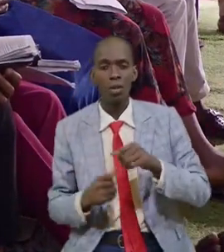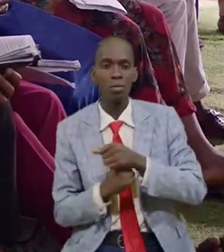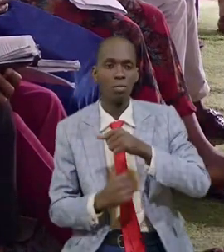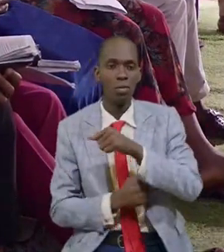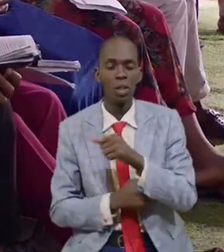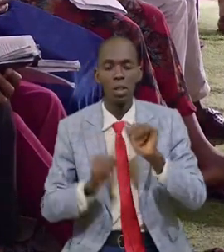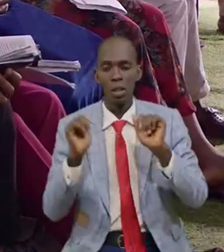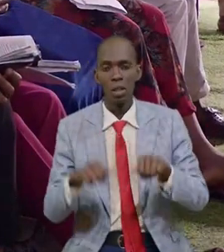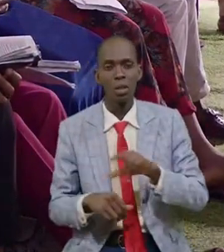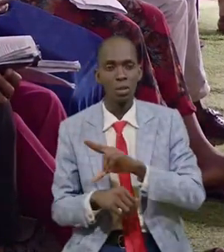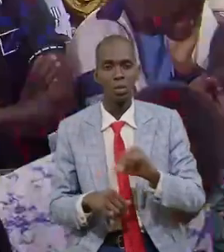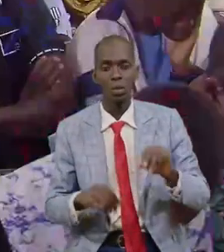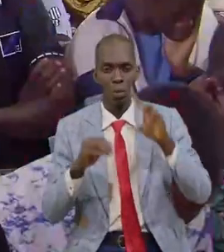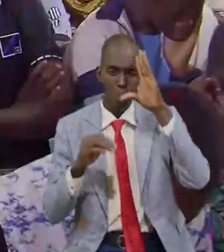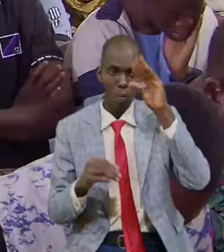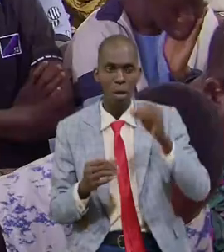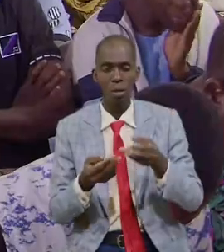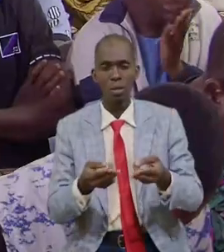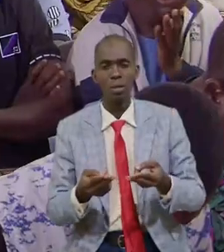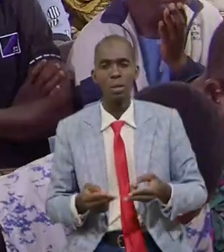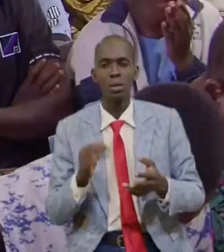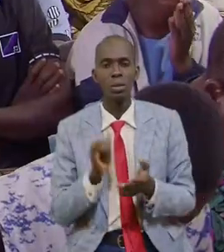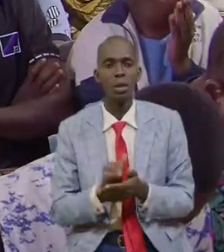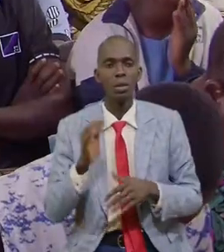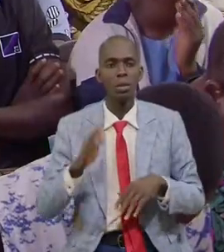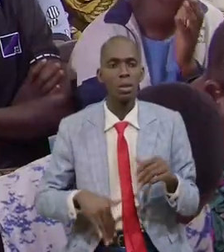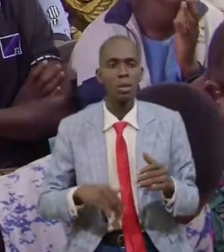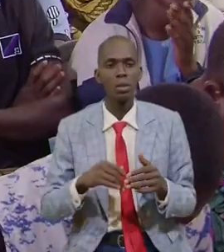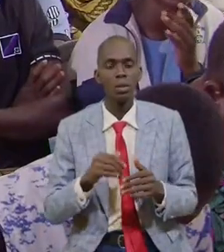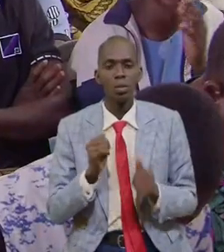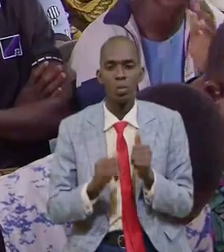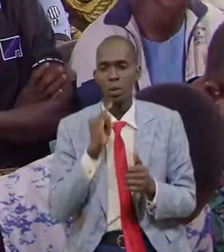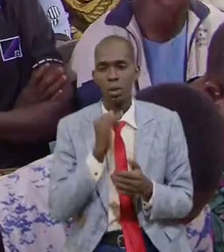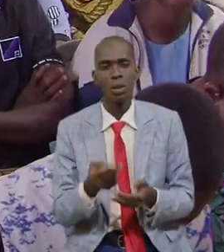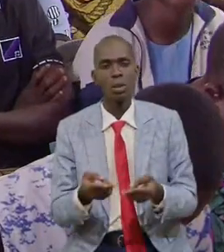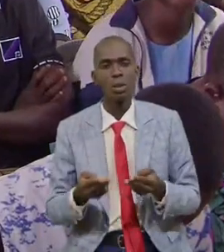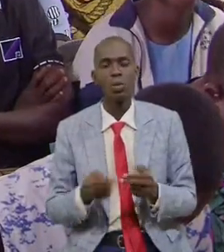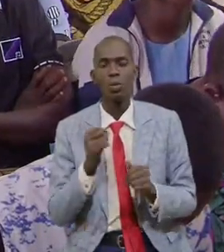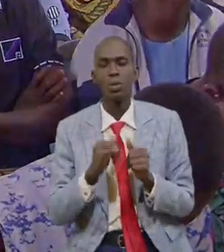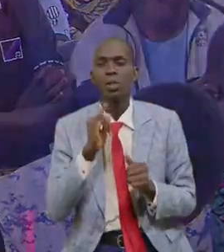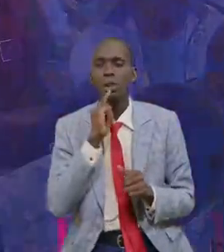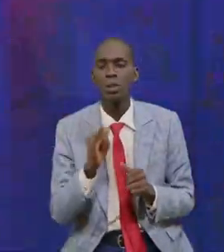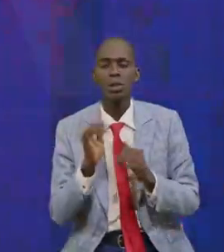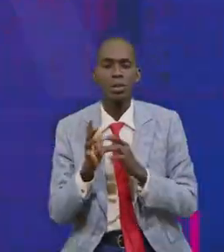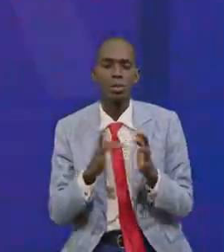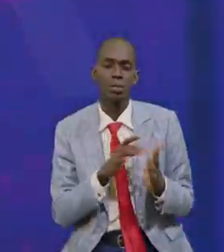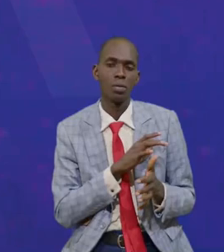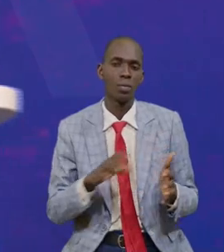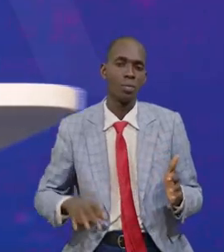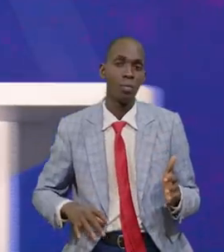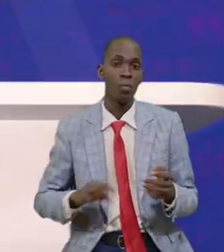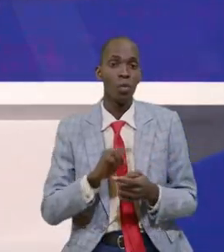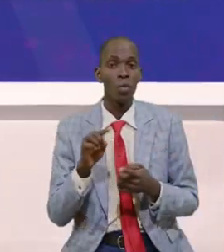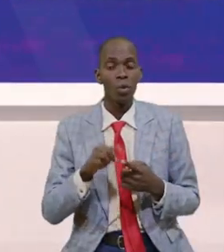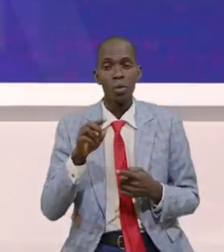than that is laid, which is Jesus Christ. When you are building